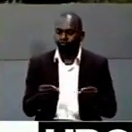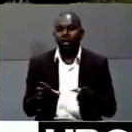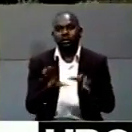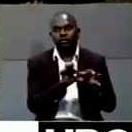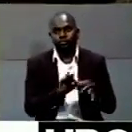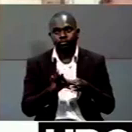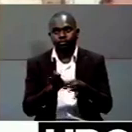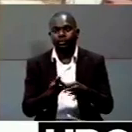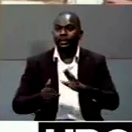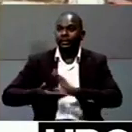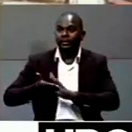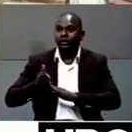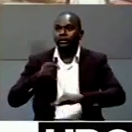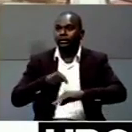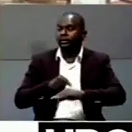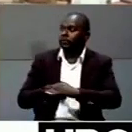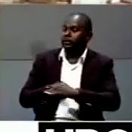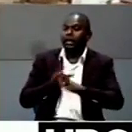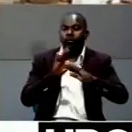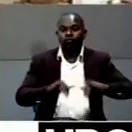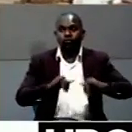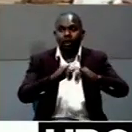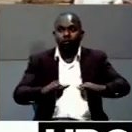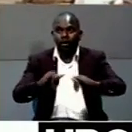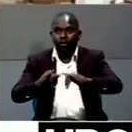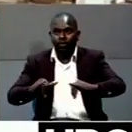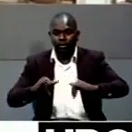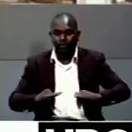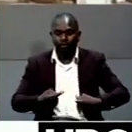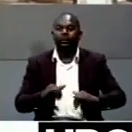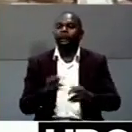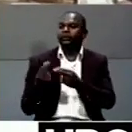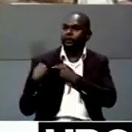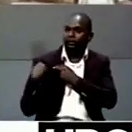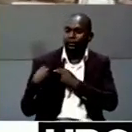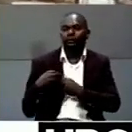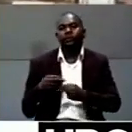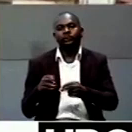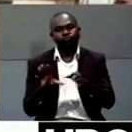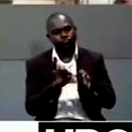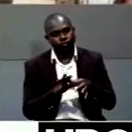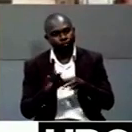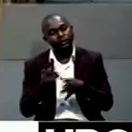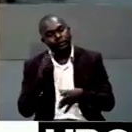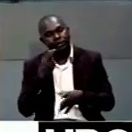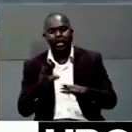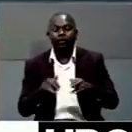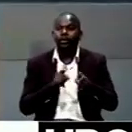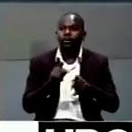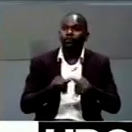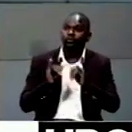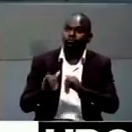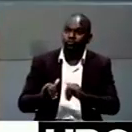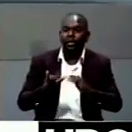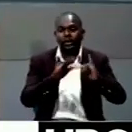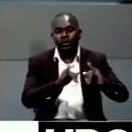timely intervention. The people are in the camps, and the duty we have as a corporation is to see how these people in the camps